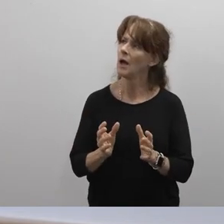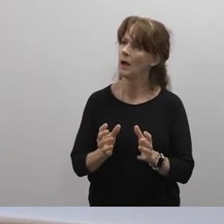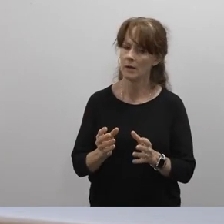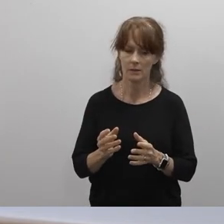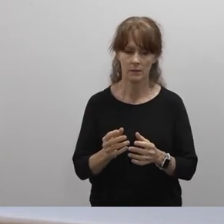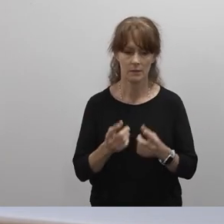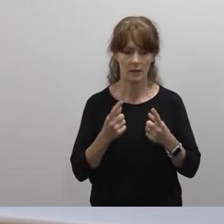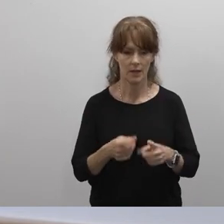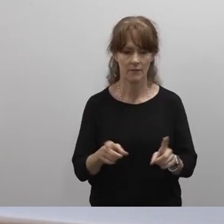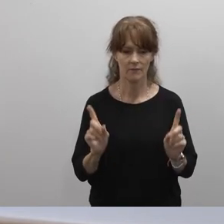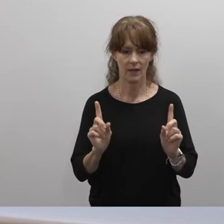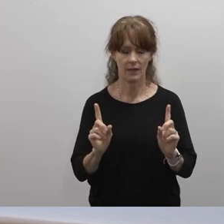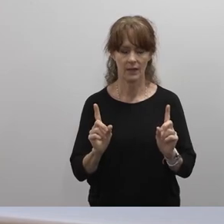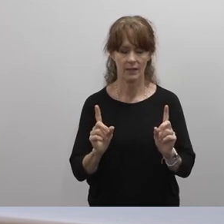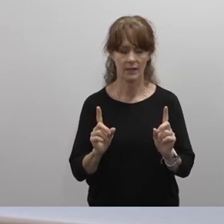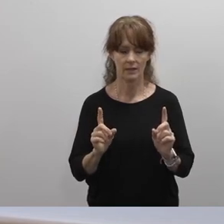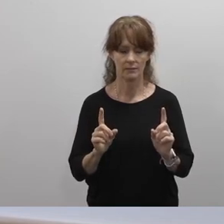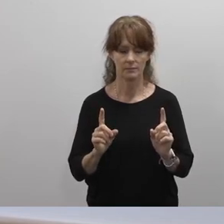And finally,